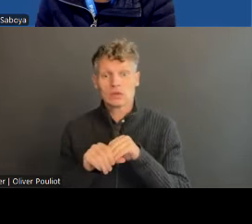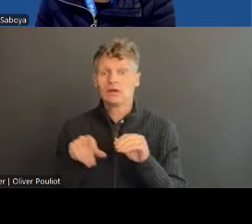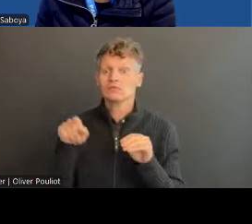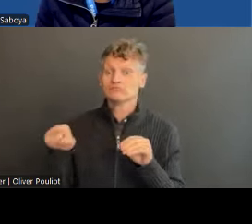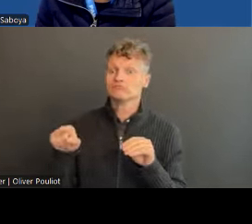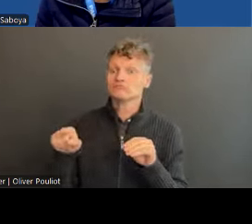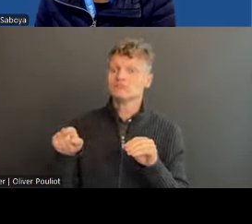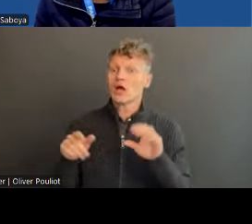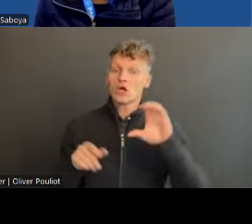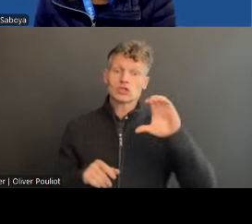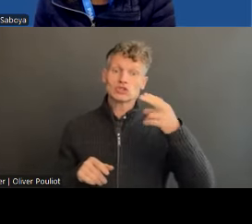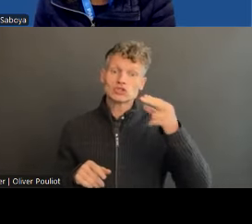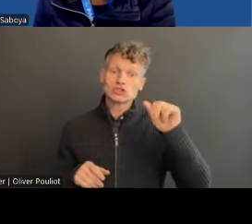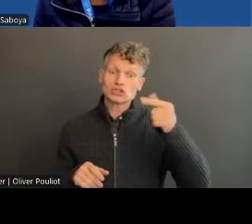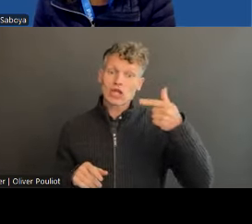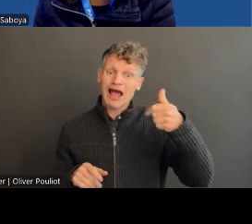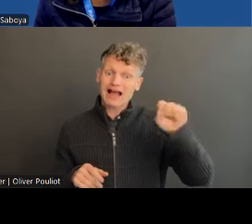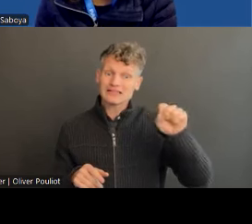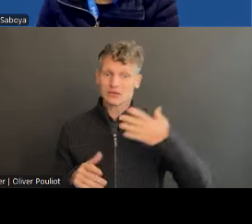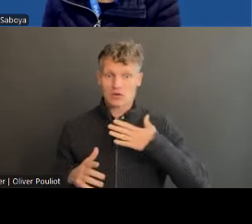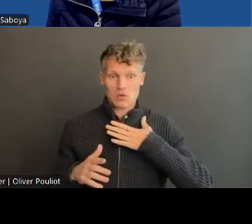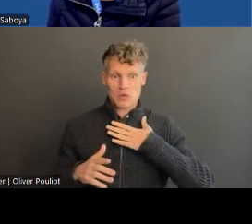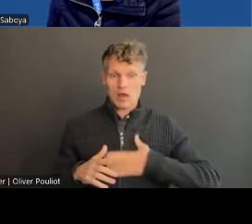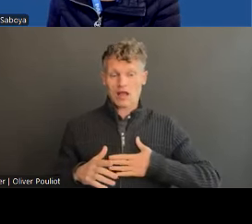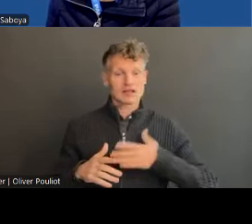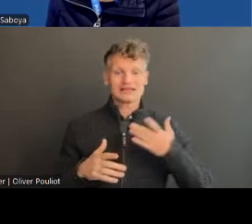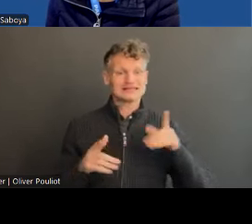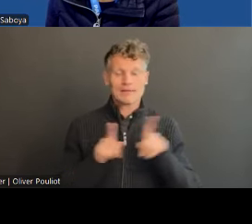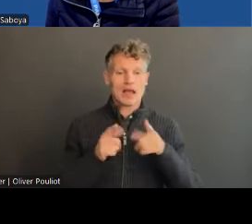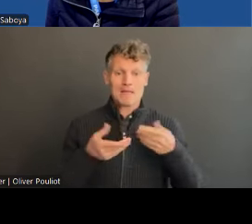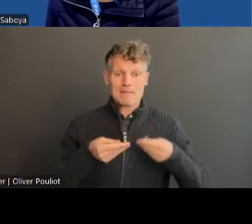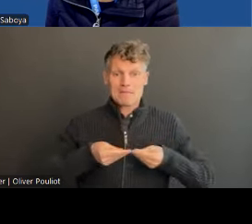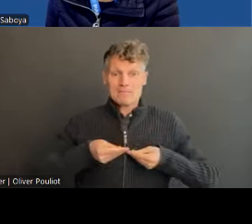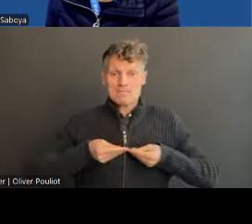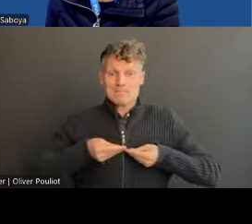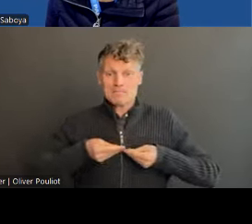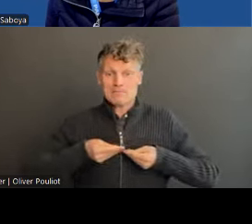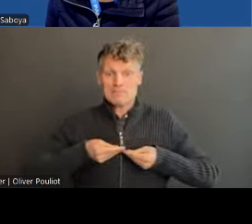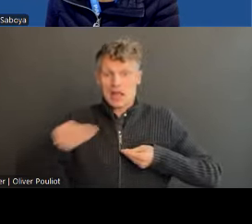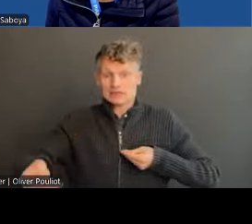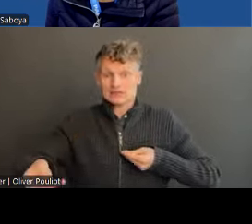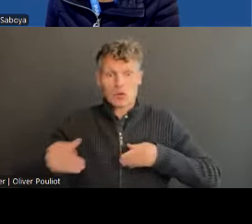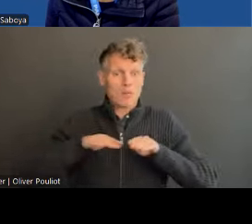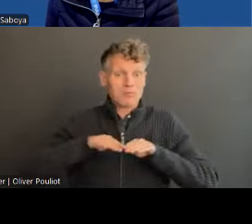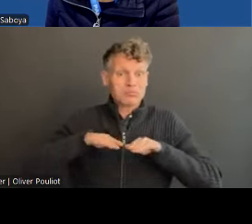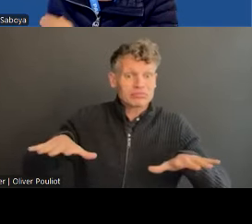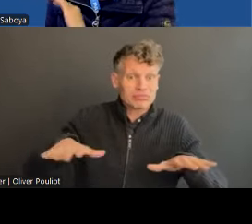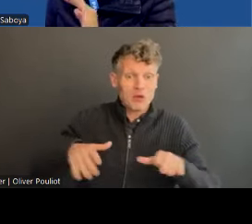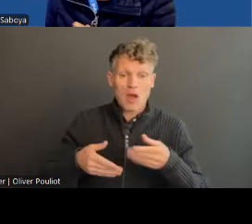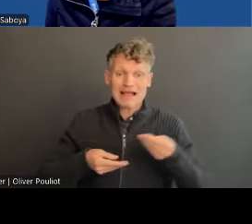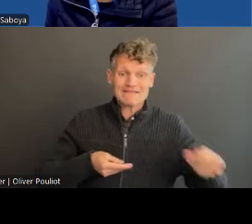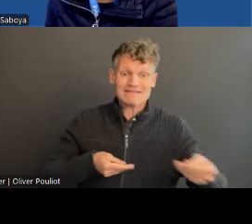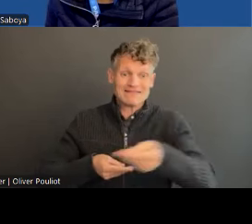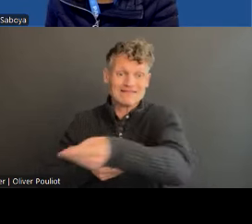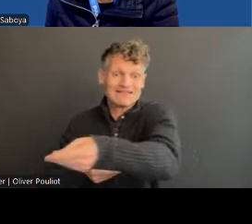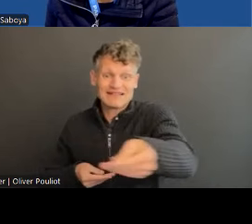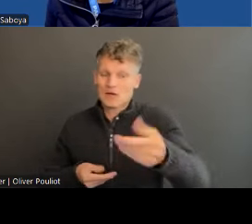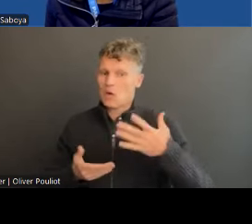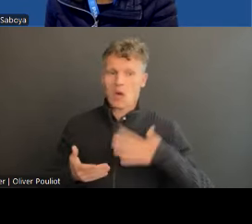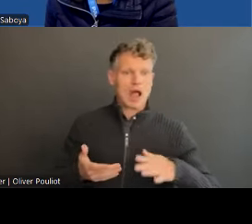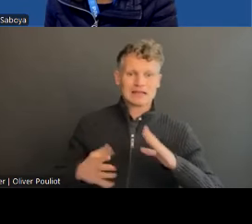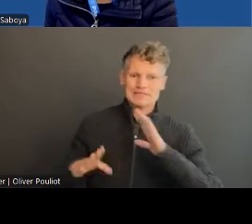Chagas disease by any vector. And very few countries have achieved the interruption of transmission by all vectors